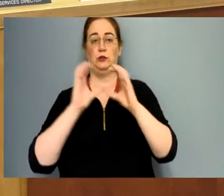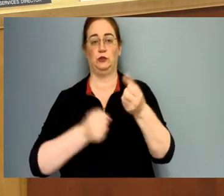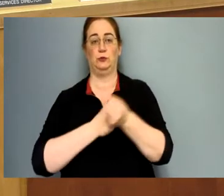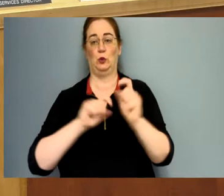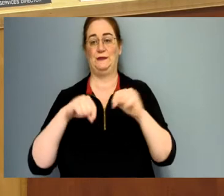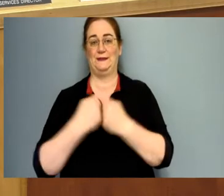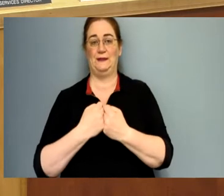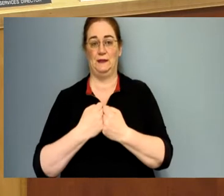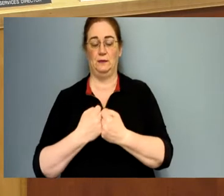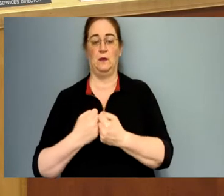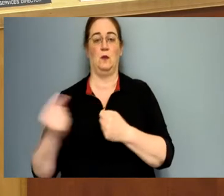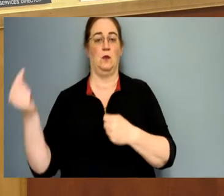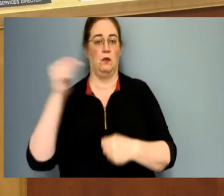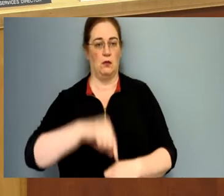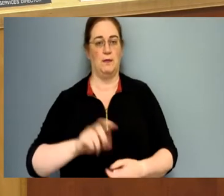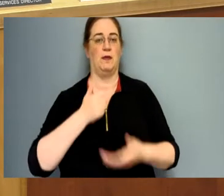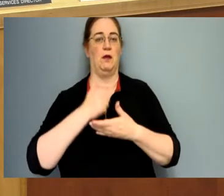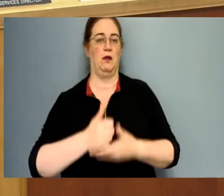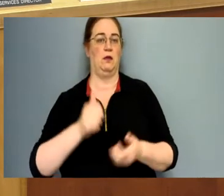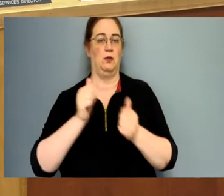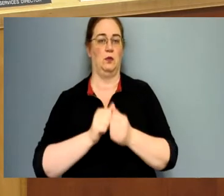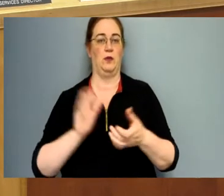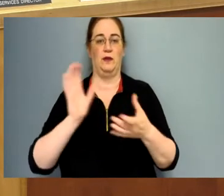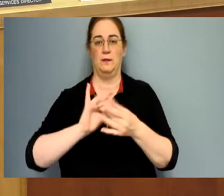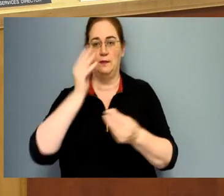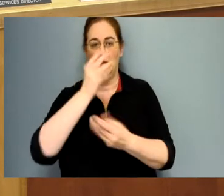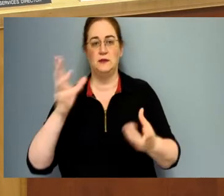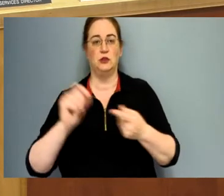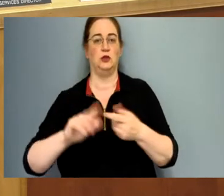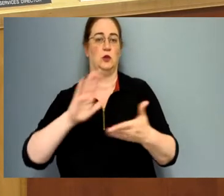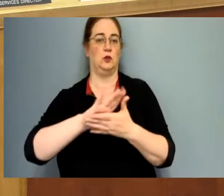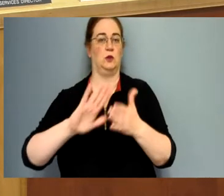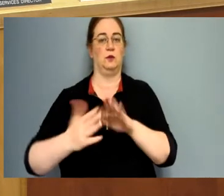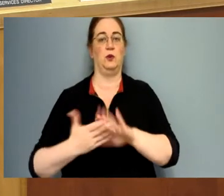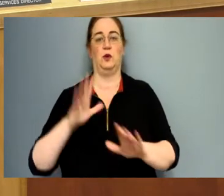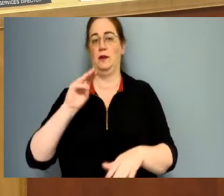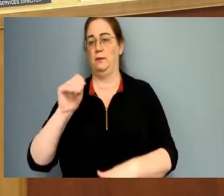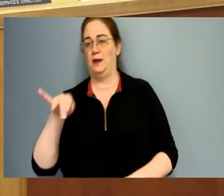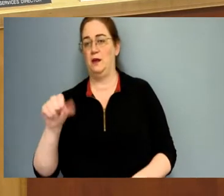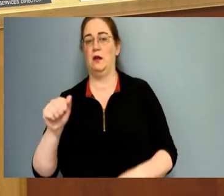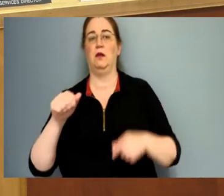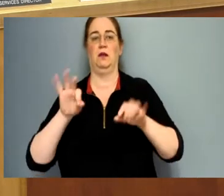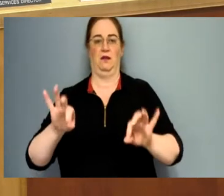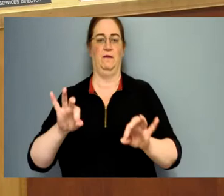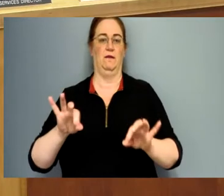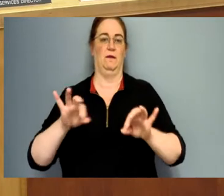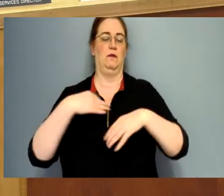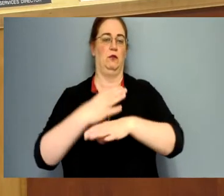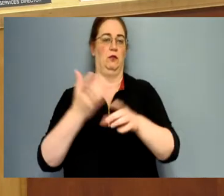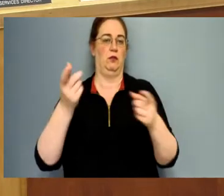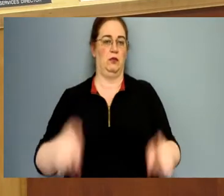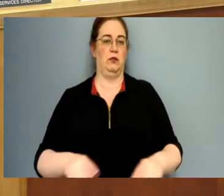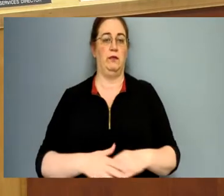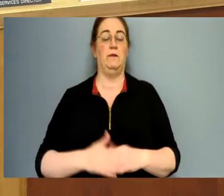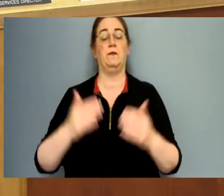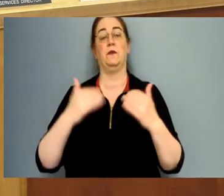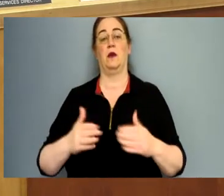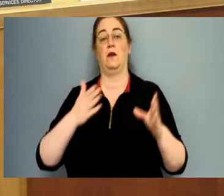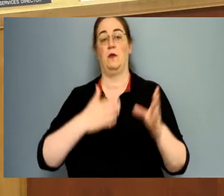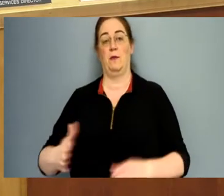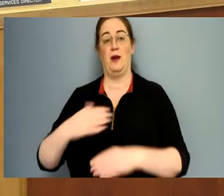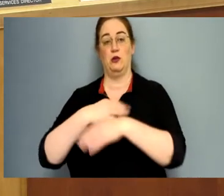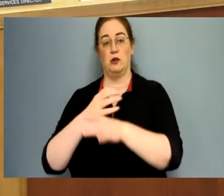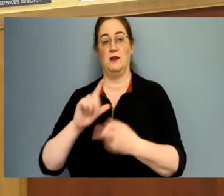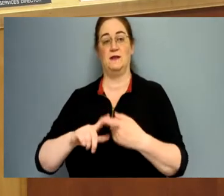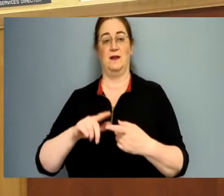team that comes out, and they help with messaging to the school community and the media in times of crisis. We have Prepare Crisis and